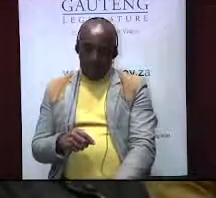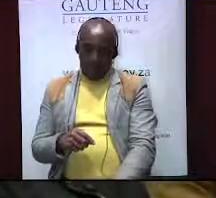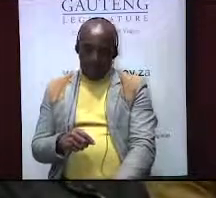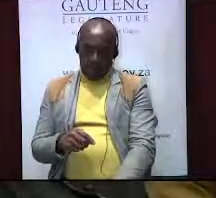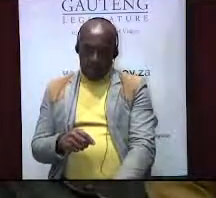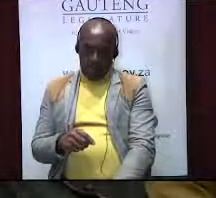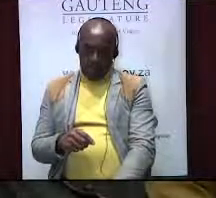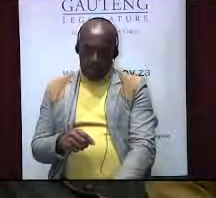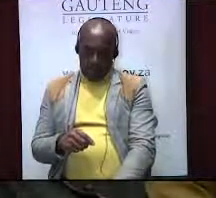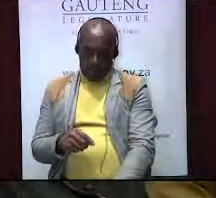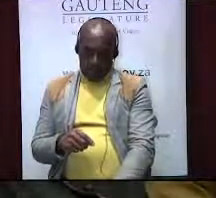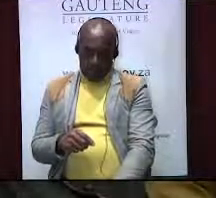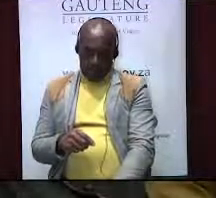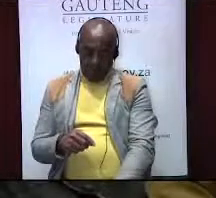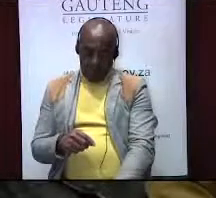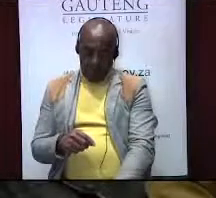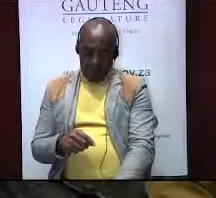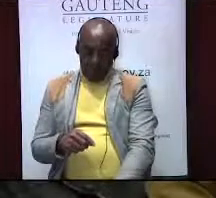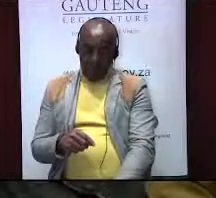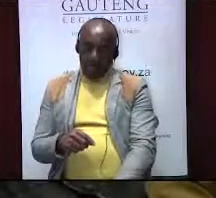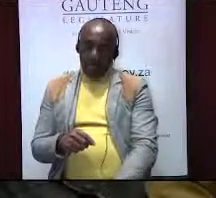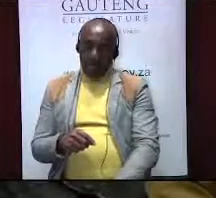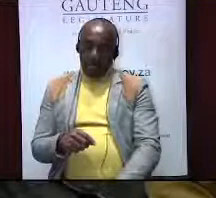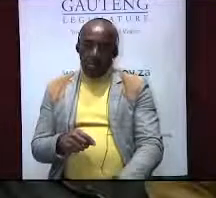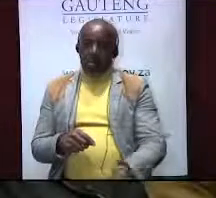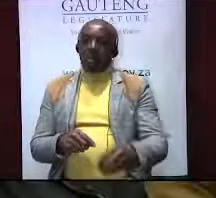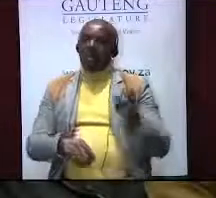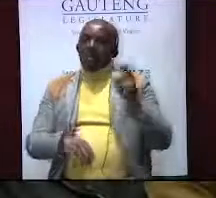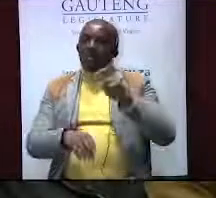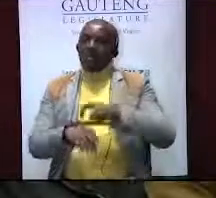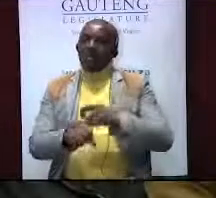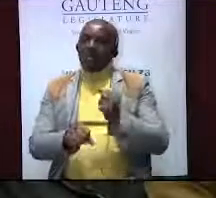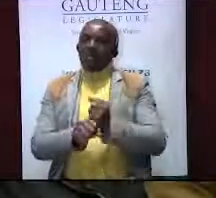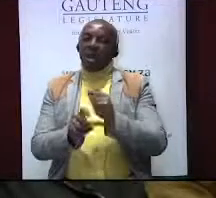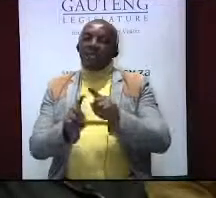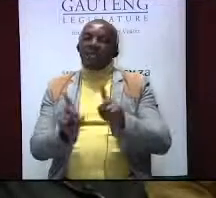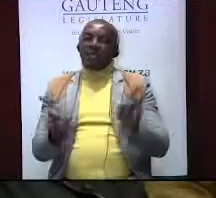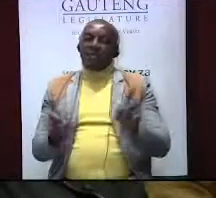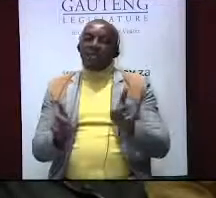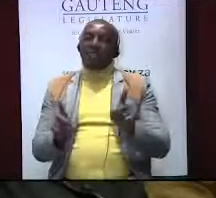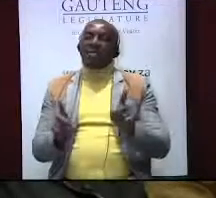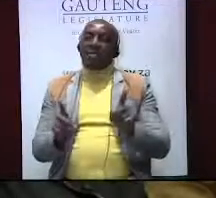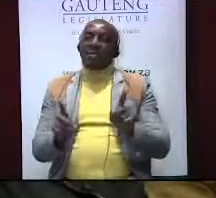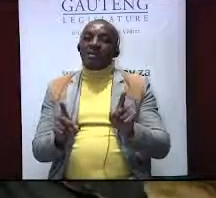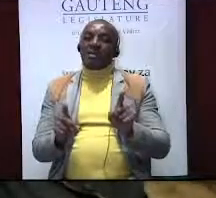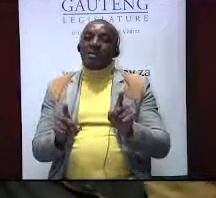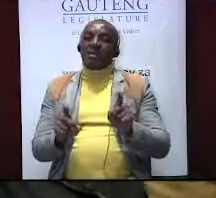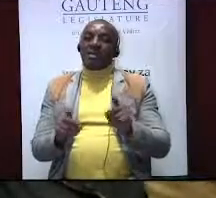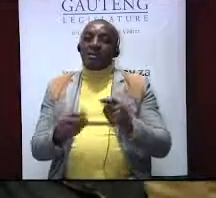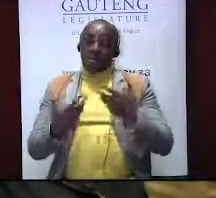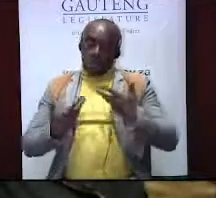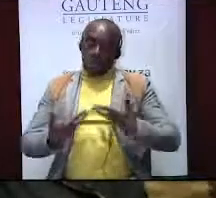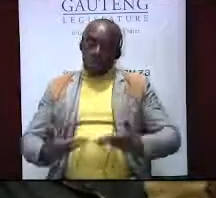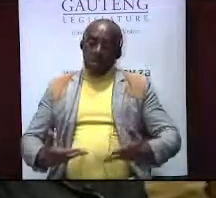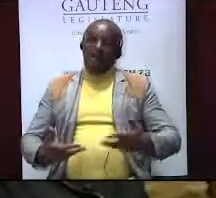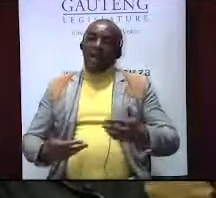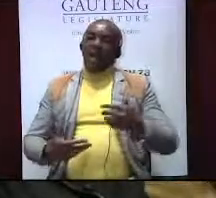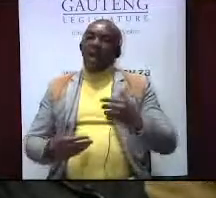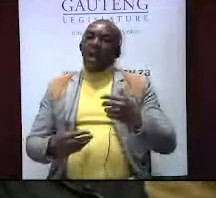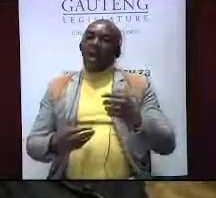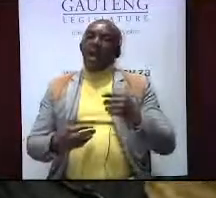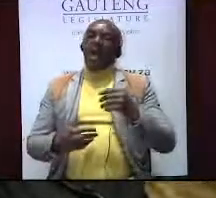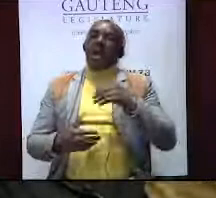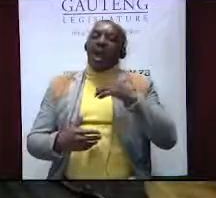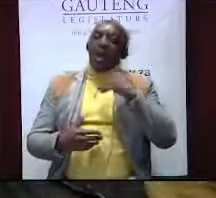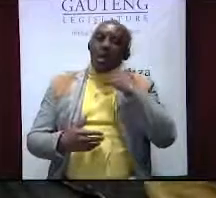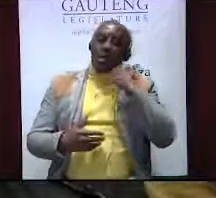me? I mean, we are the women of 2022. We need to make a difference. Amen. So now kifa ne ke wisha gore a go